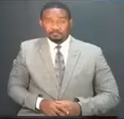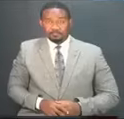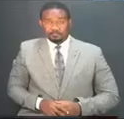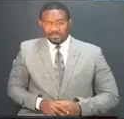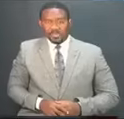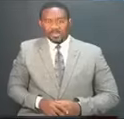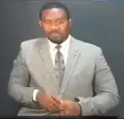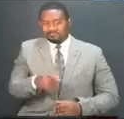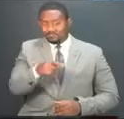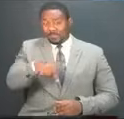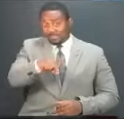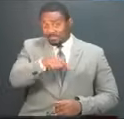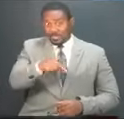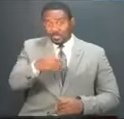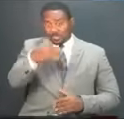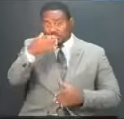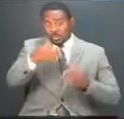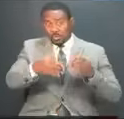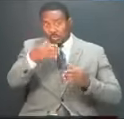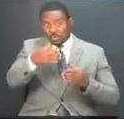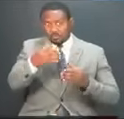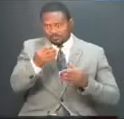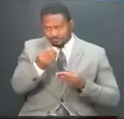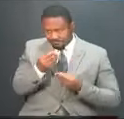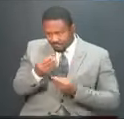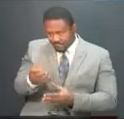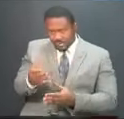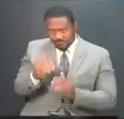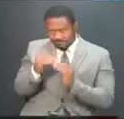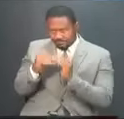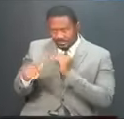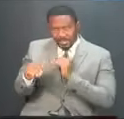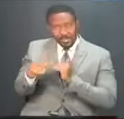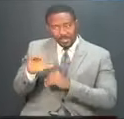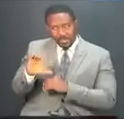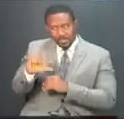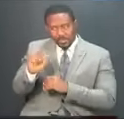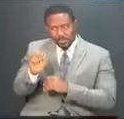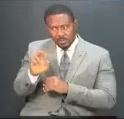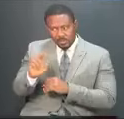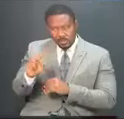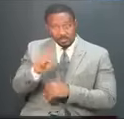court order on the clerk to Parliament as